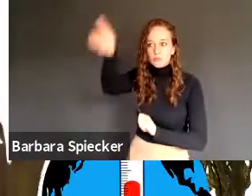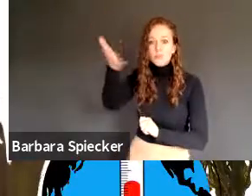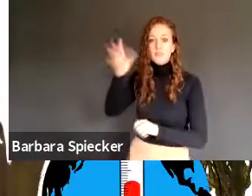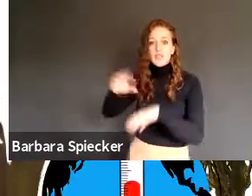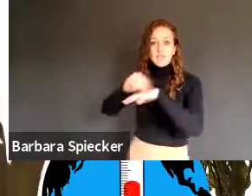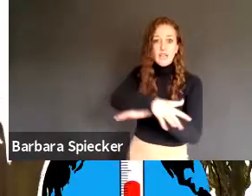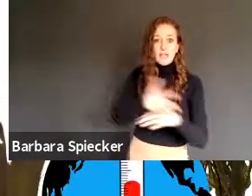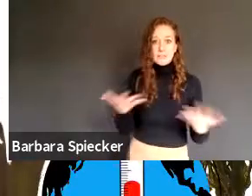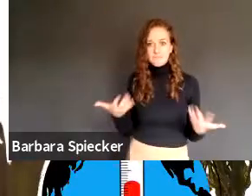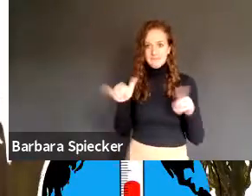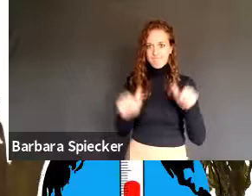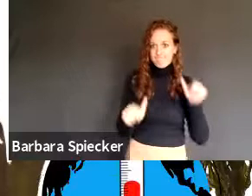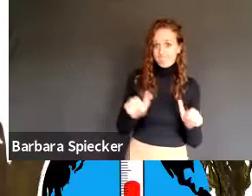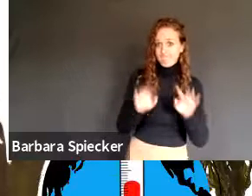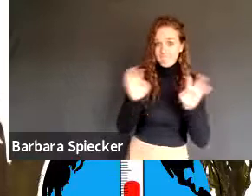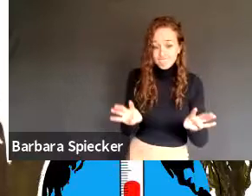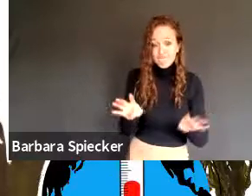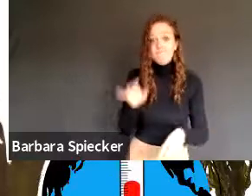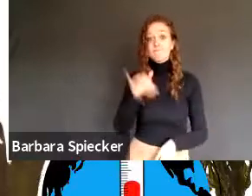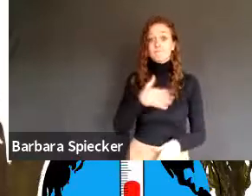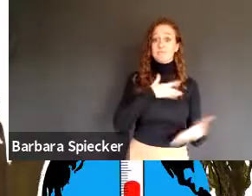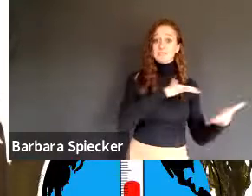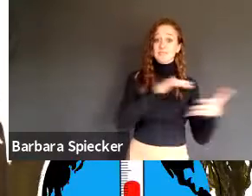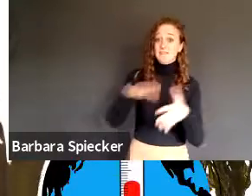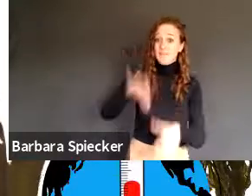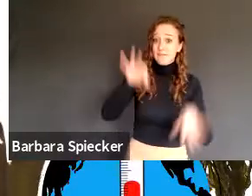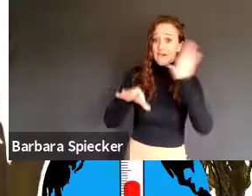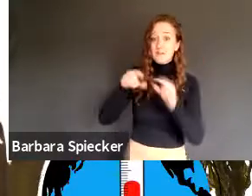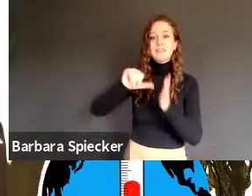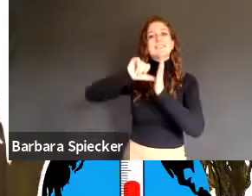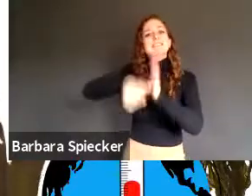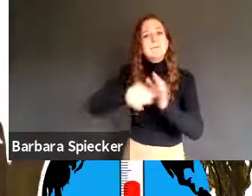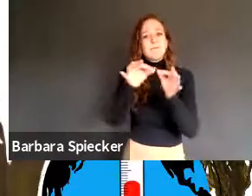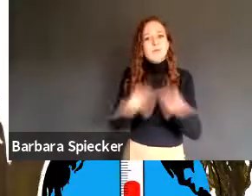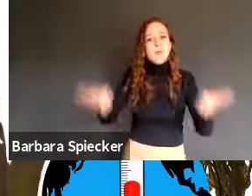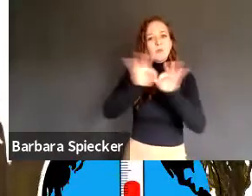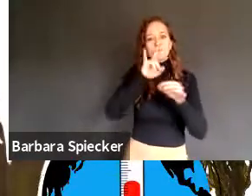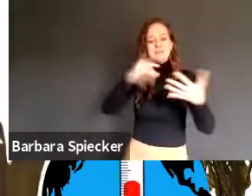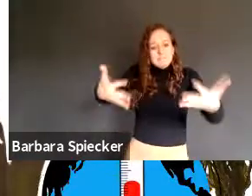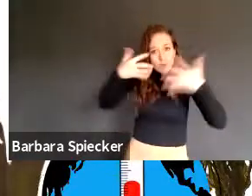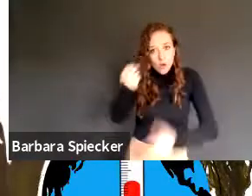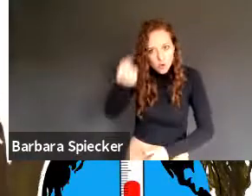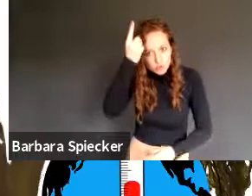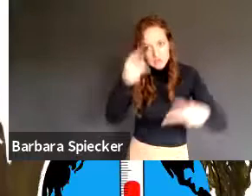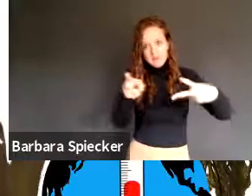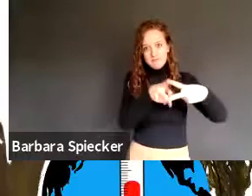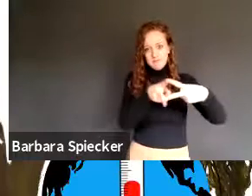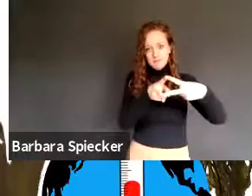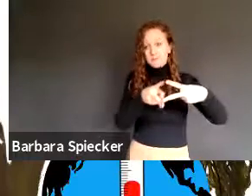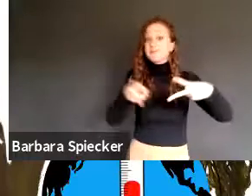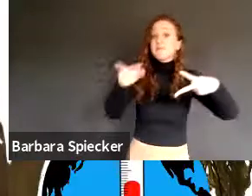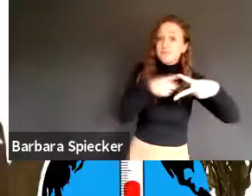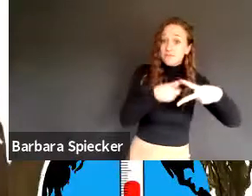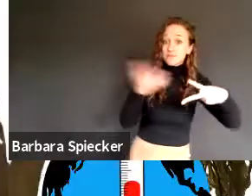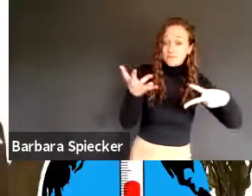With the uncertainty that is associated with El Nino and climate change in the future, and the biological implications,